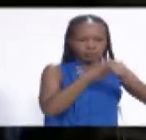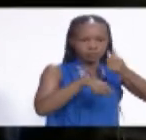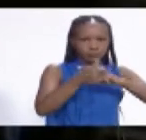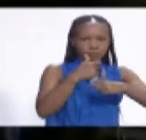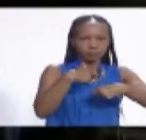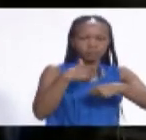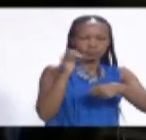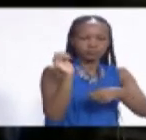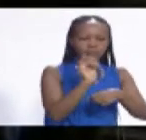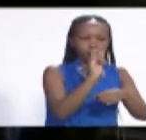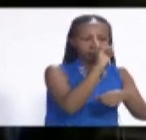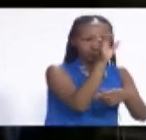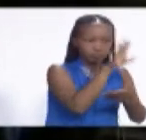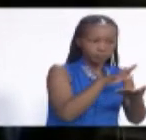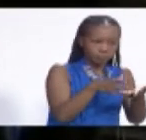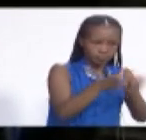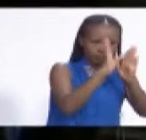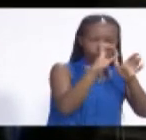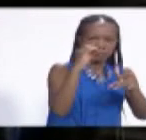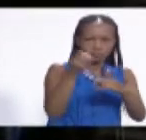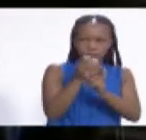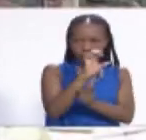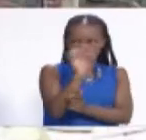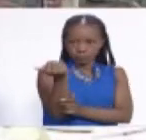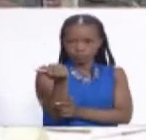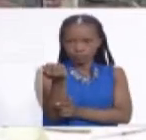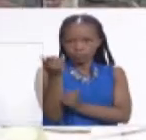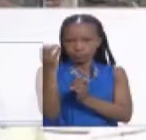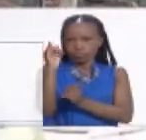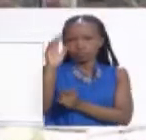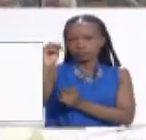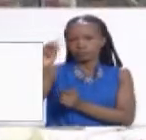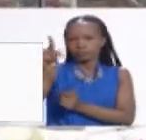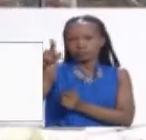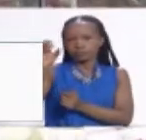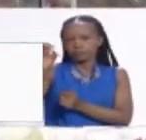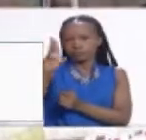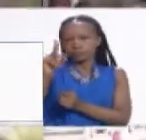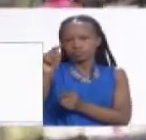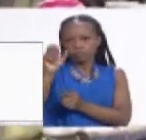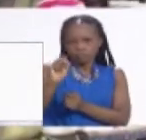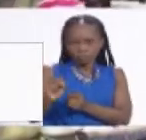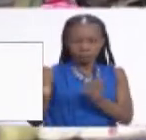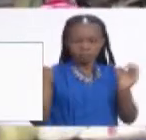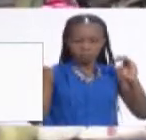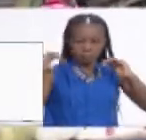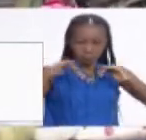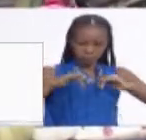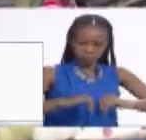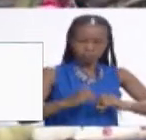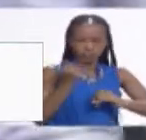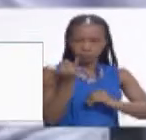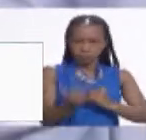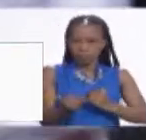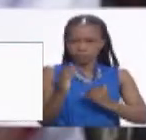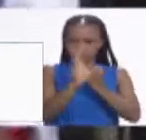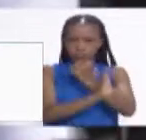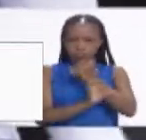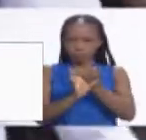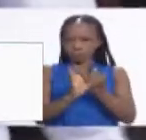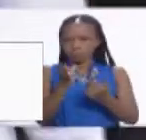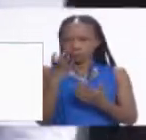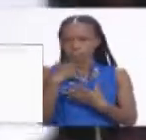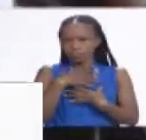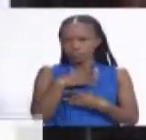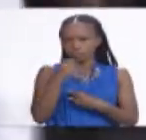in one way or another, while imports are shrinking and the production cost is surging. And now the country is likely to see a drop in